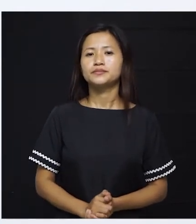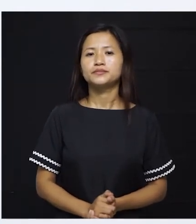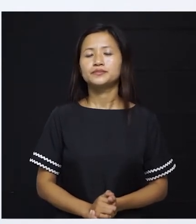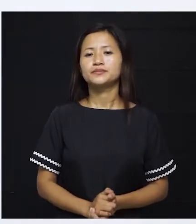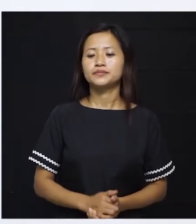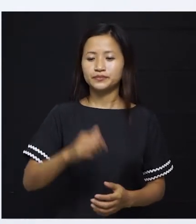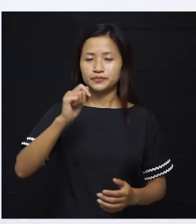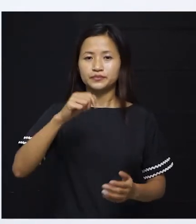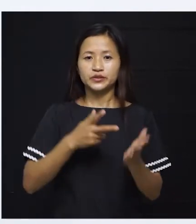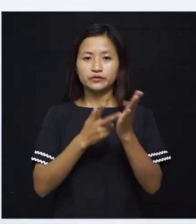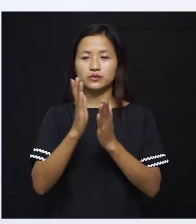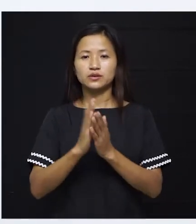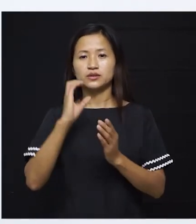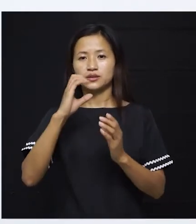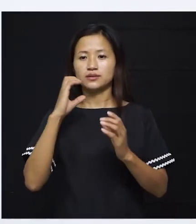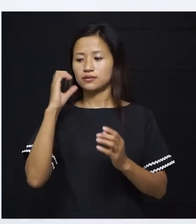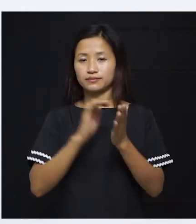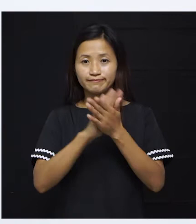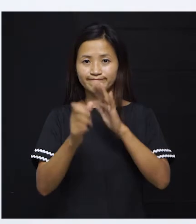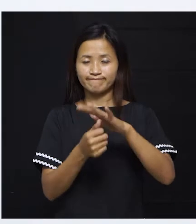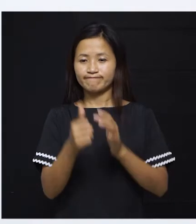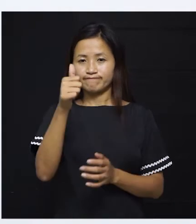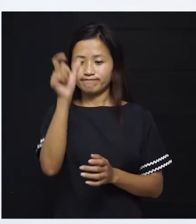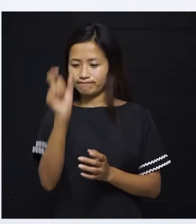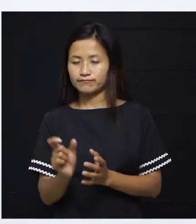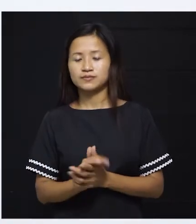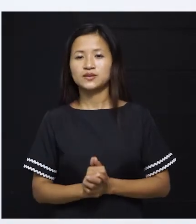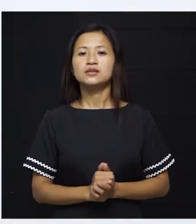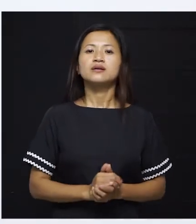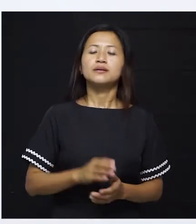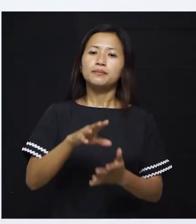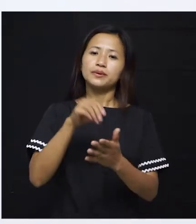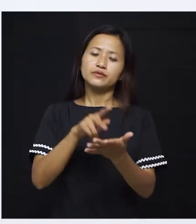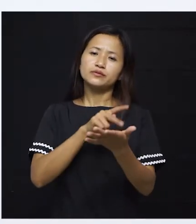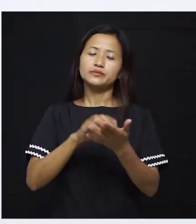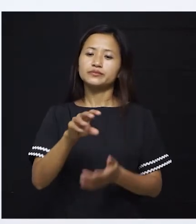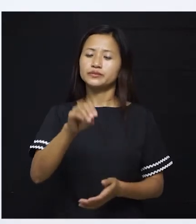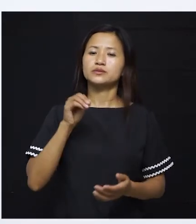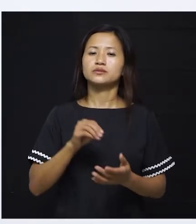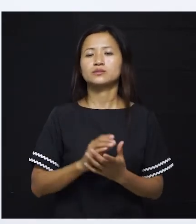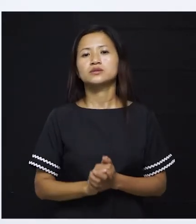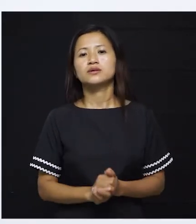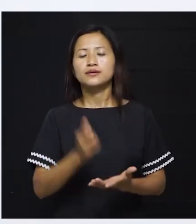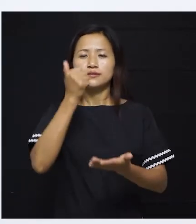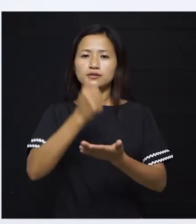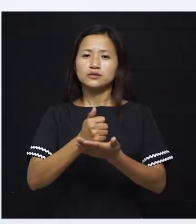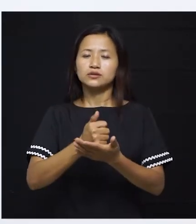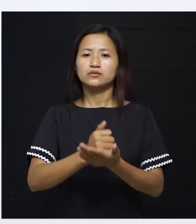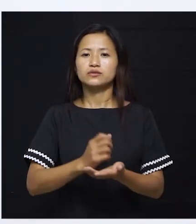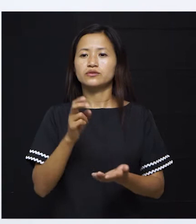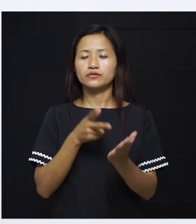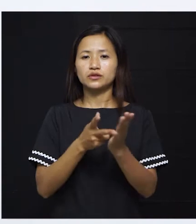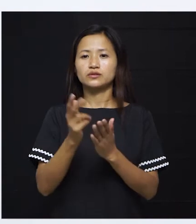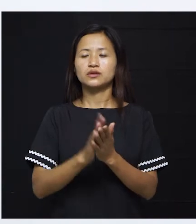so this village council, what he does is, apart from taking the decisions for the